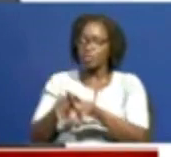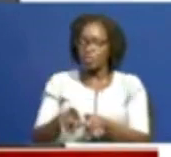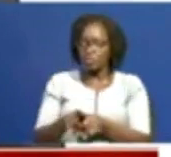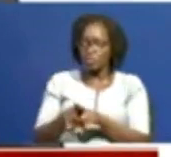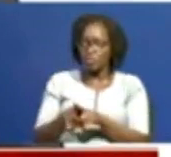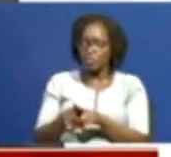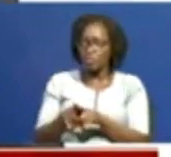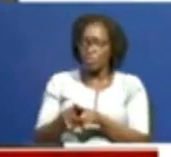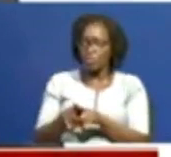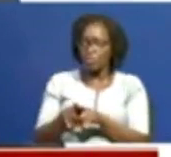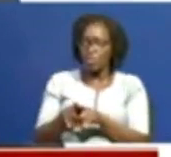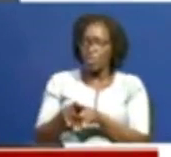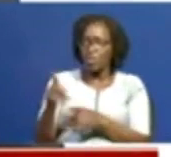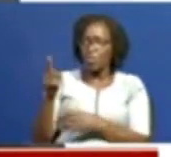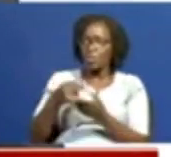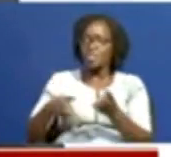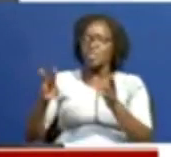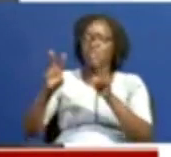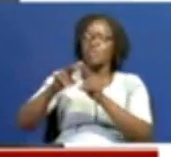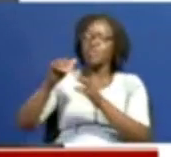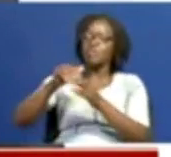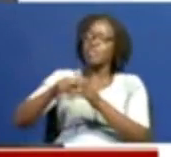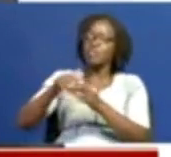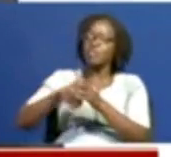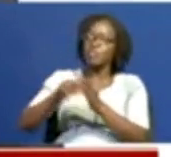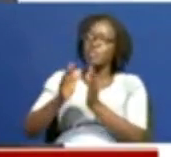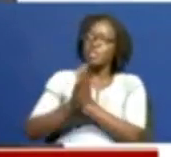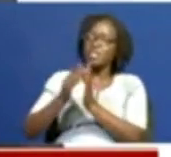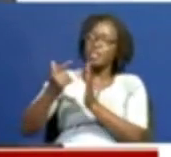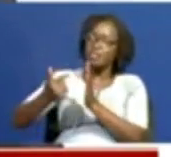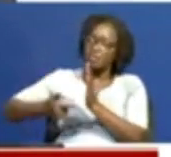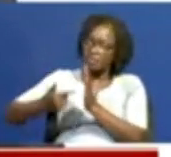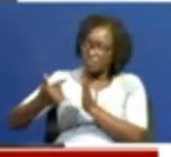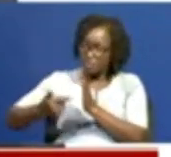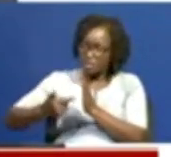want to know what is the value of investment into the film industry in general. Okay. Yes.